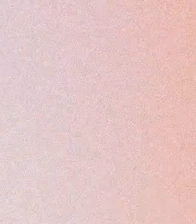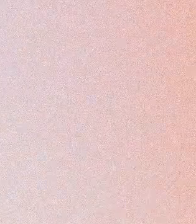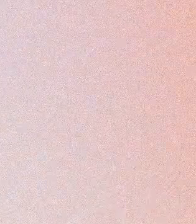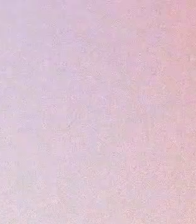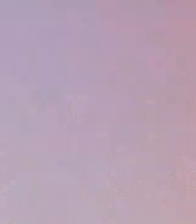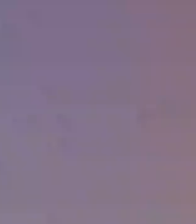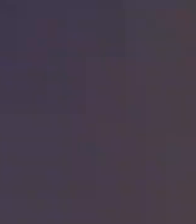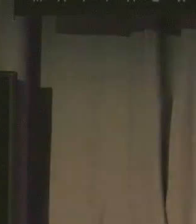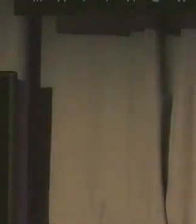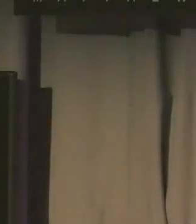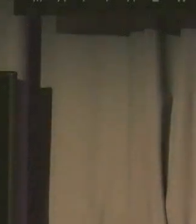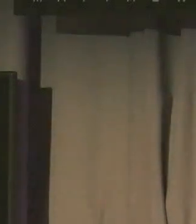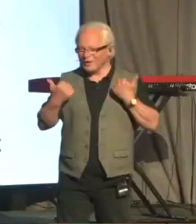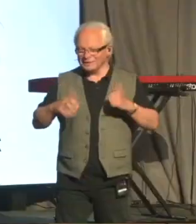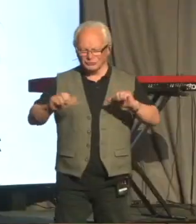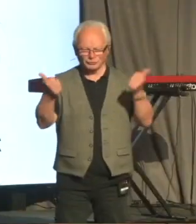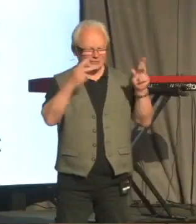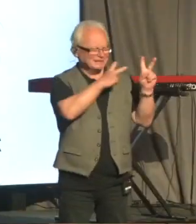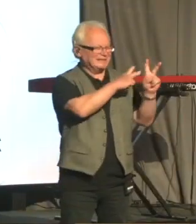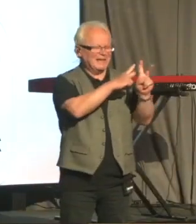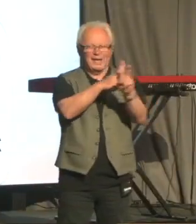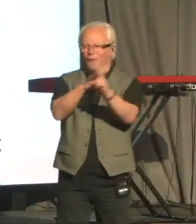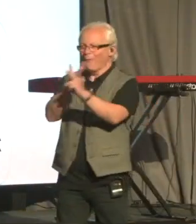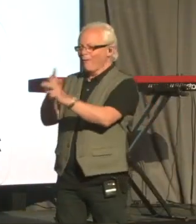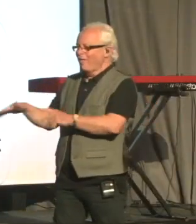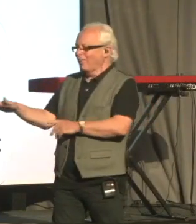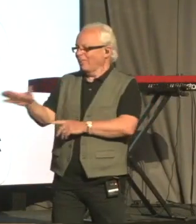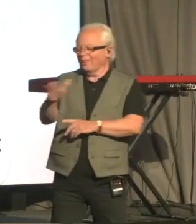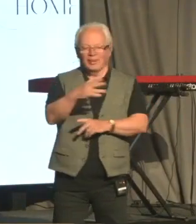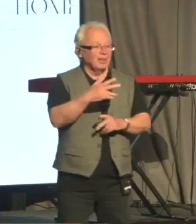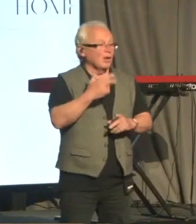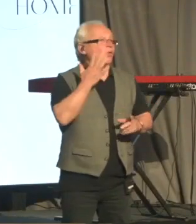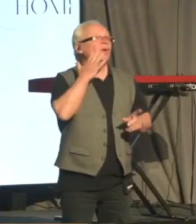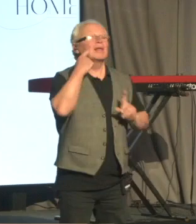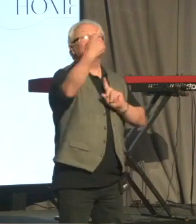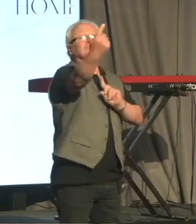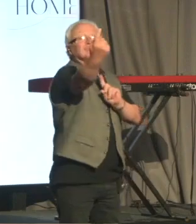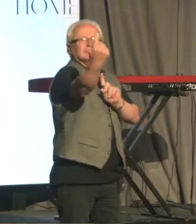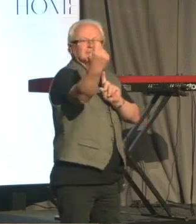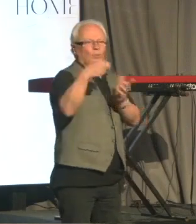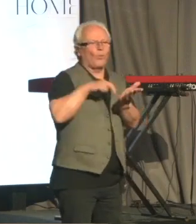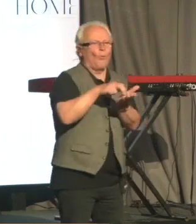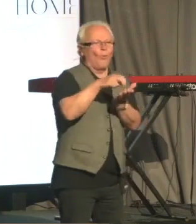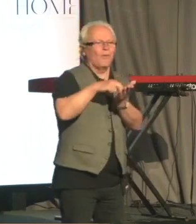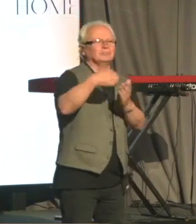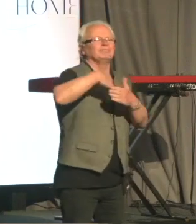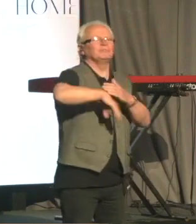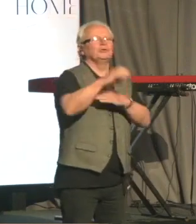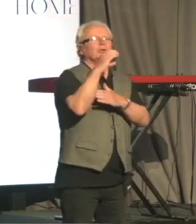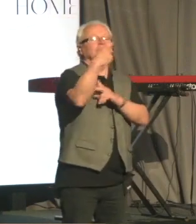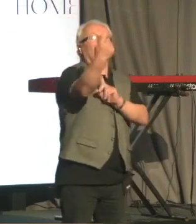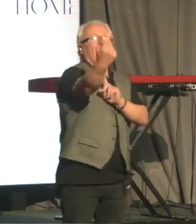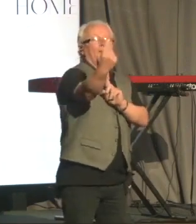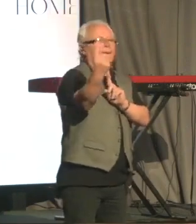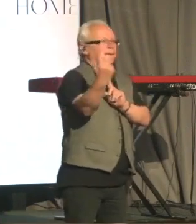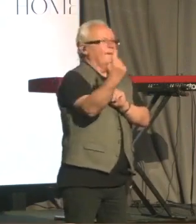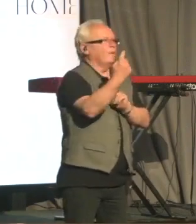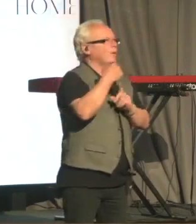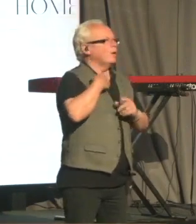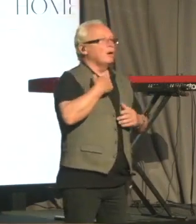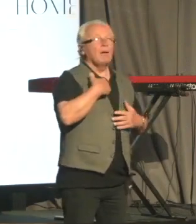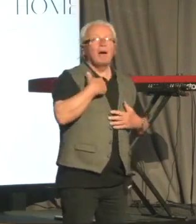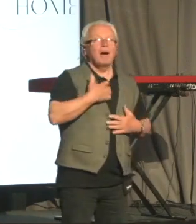Good morning. Good to see yous. You know, as I walked in to church this morning, the